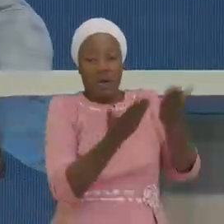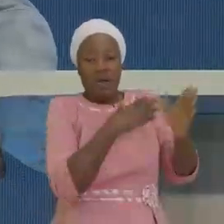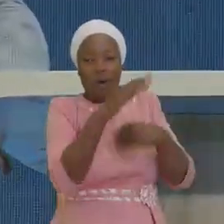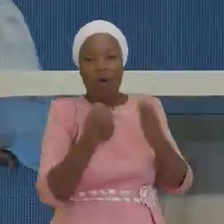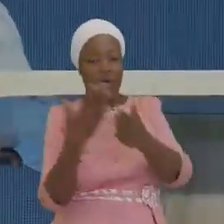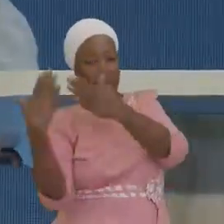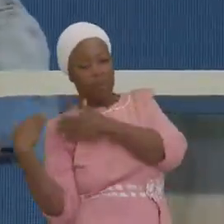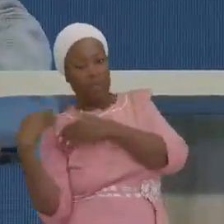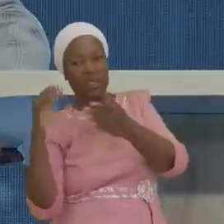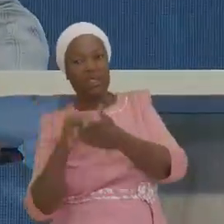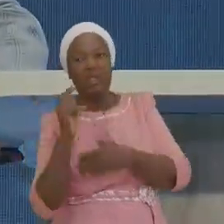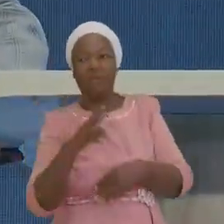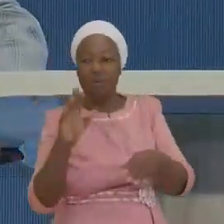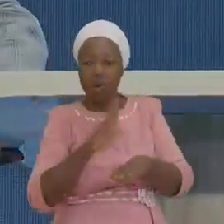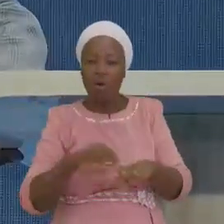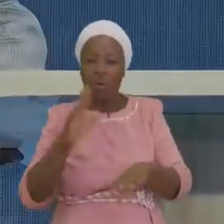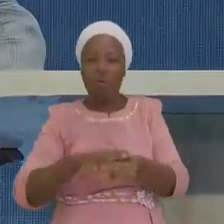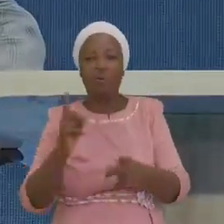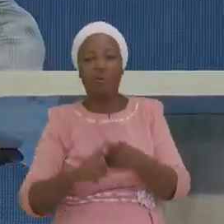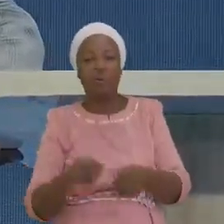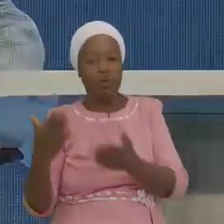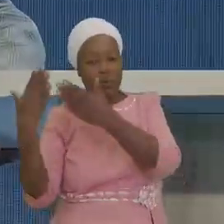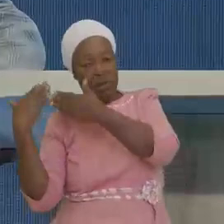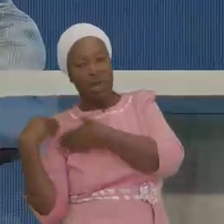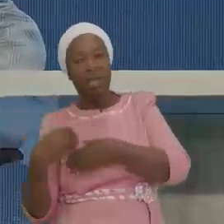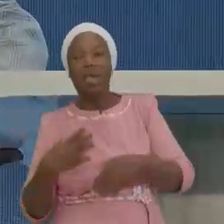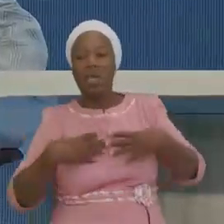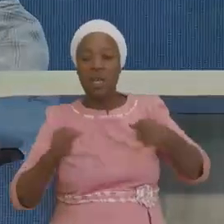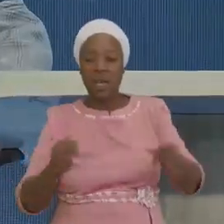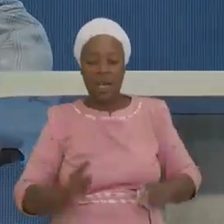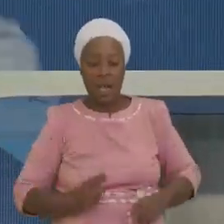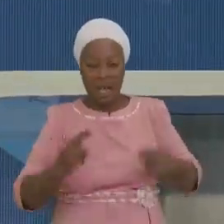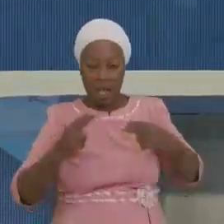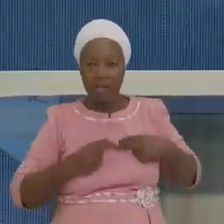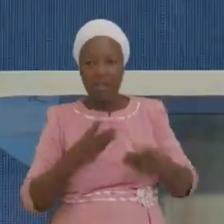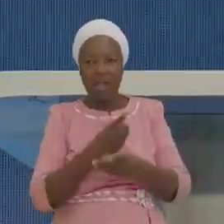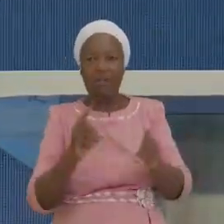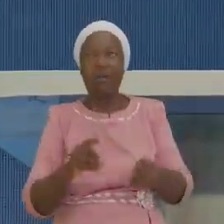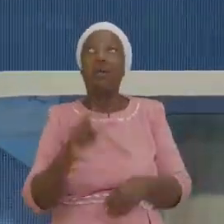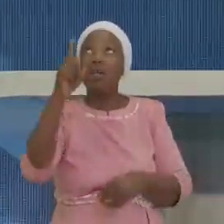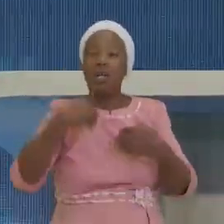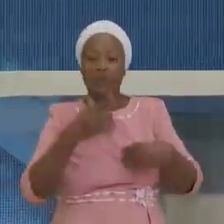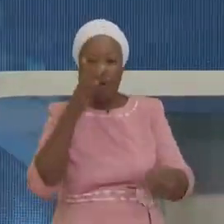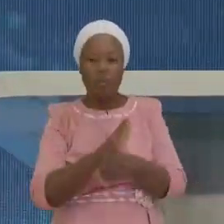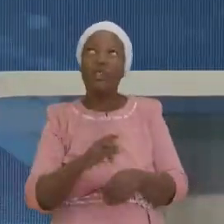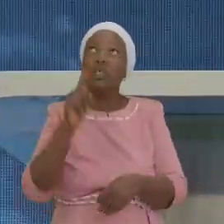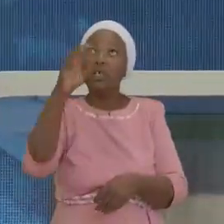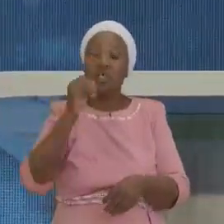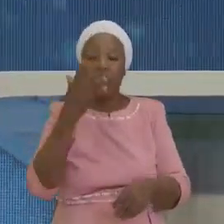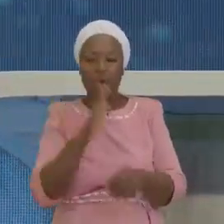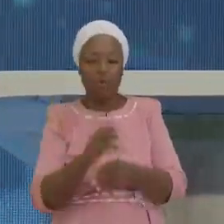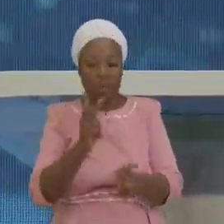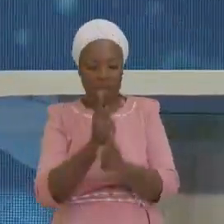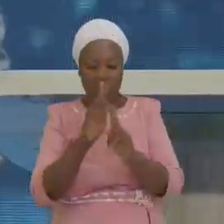are called upon to bear, healing, health, deliverance. He has promised, he's the promise giver, he'll give you